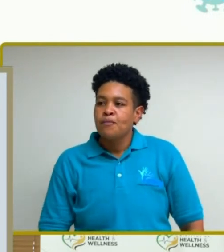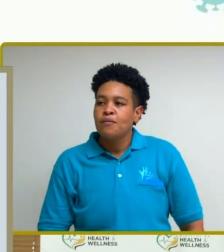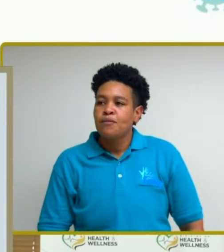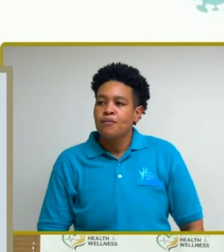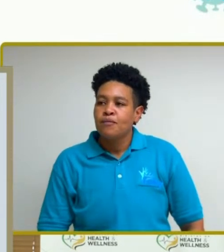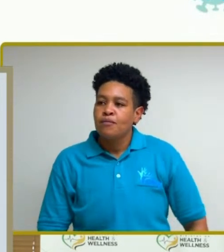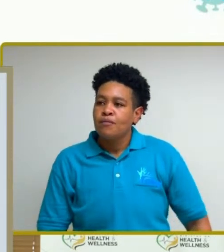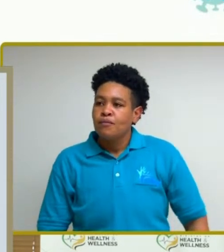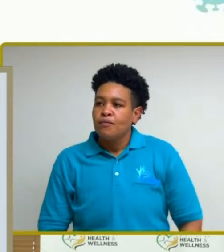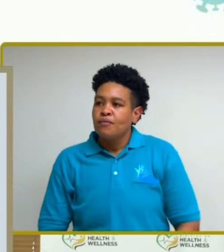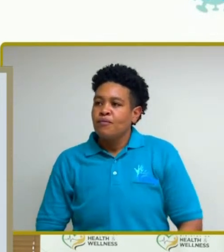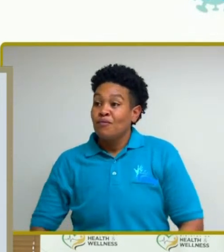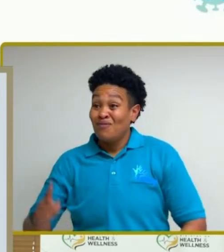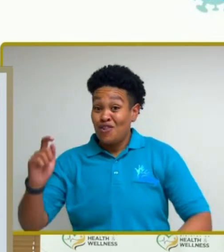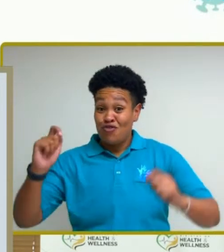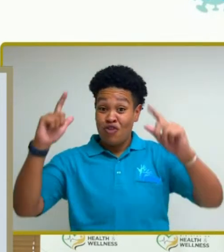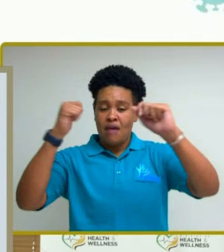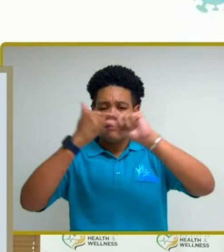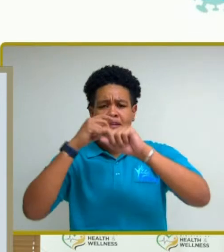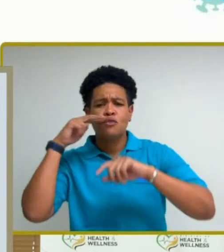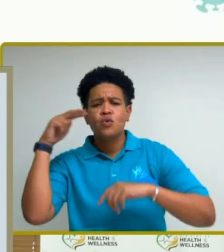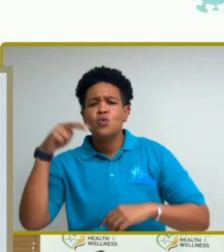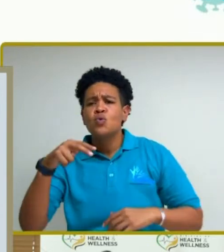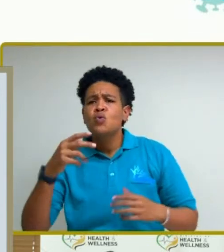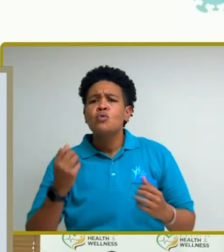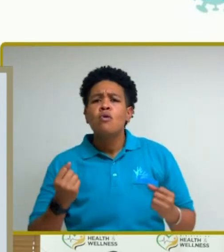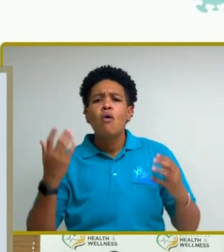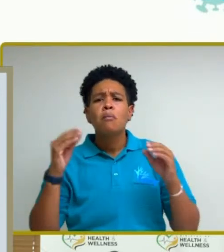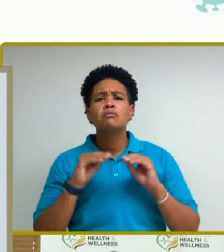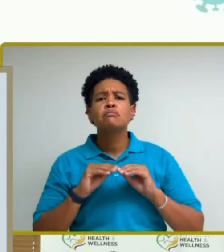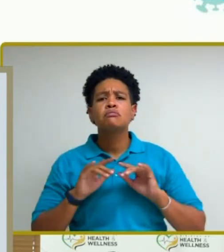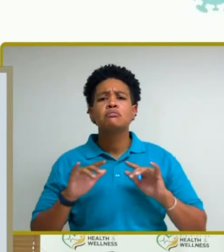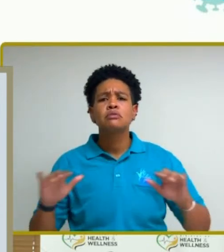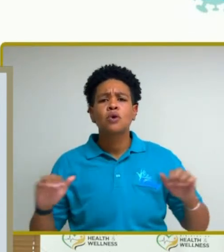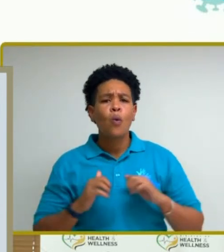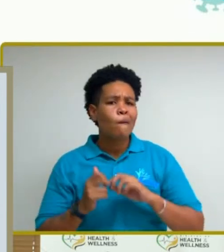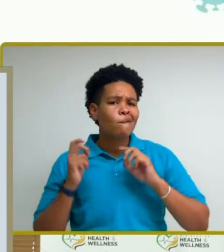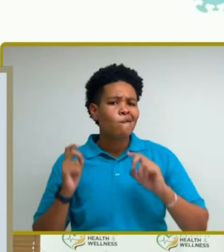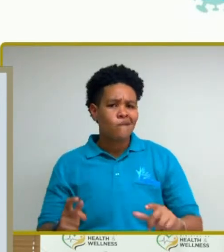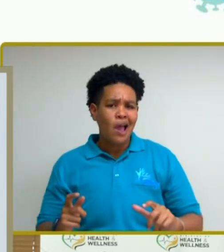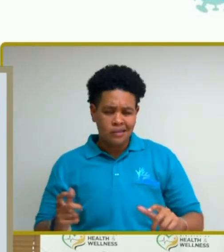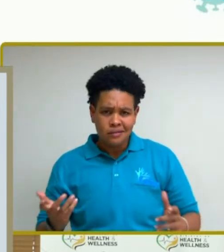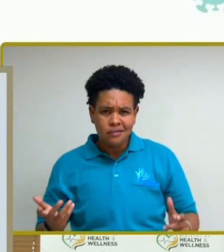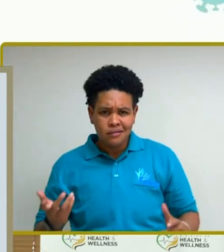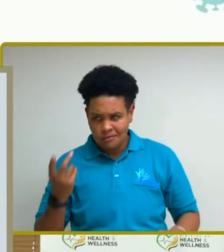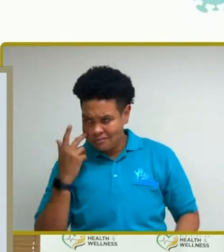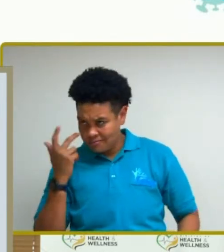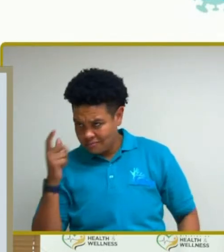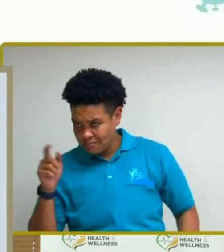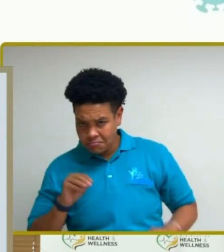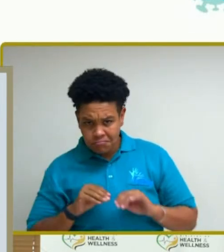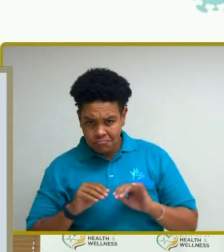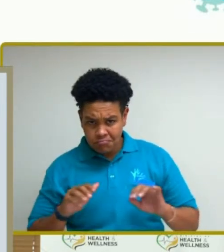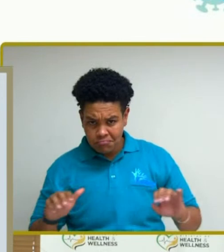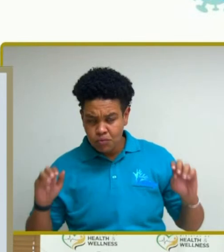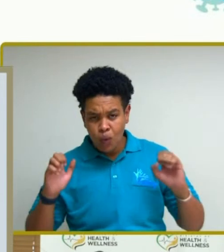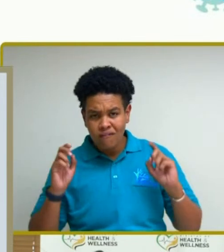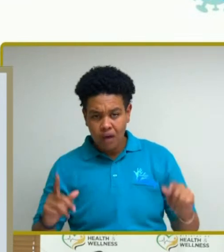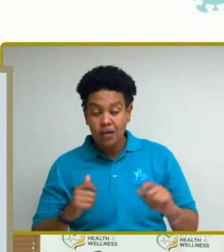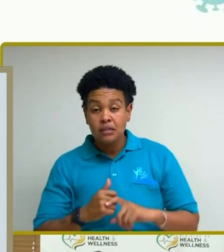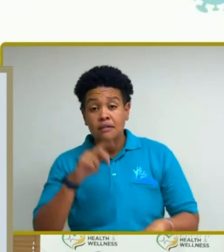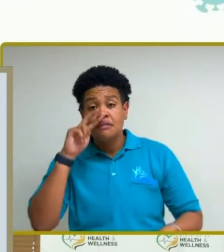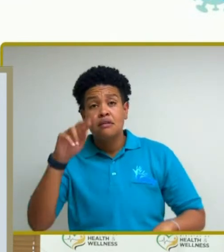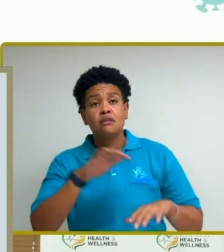This is a graph that looks at our reproductive rate. You would recall early in